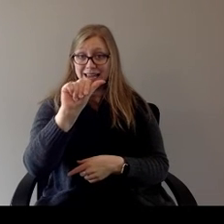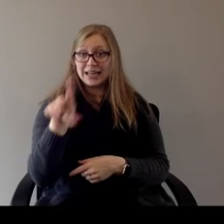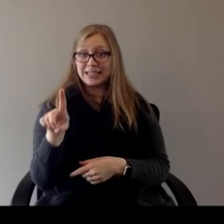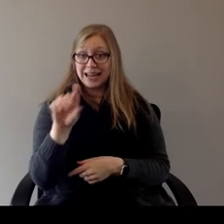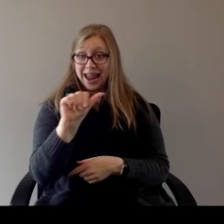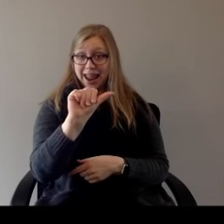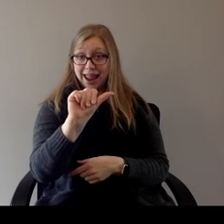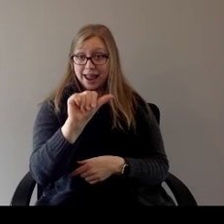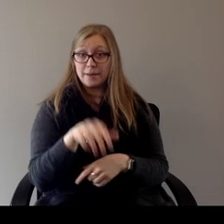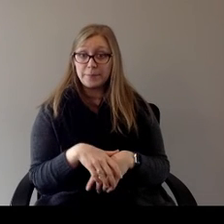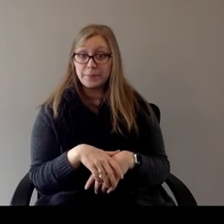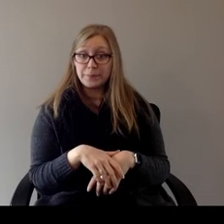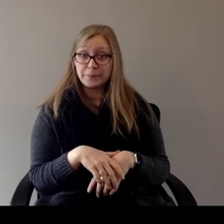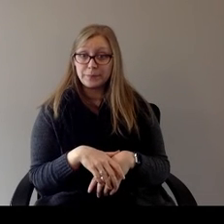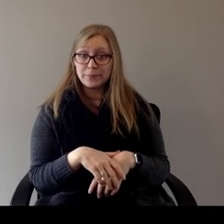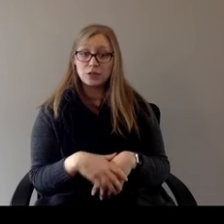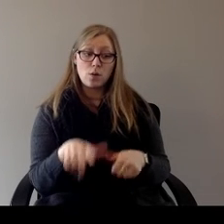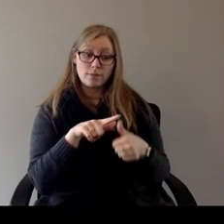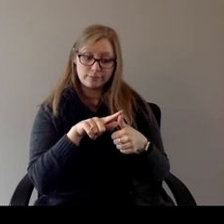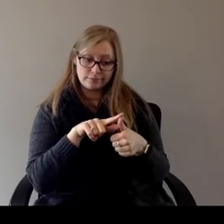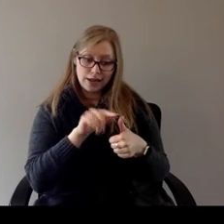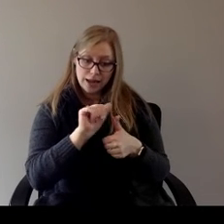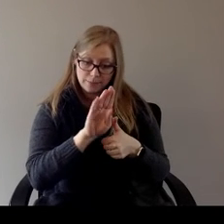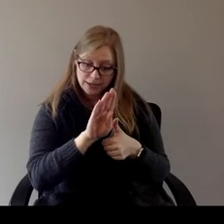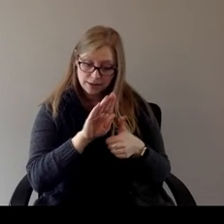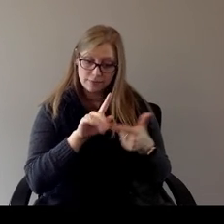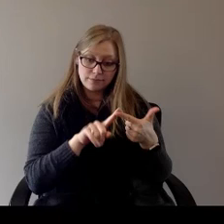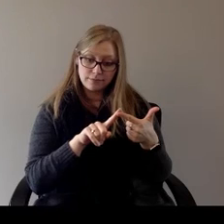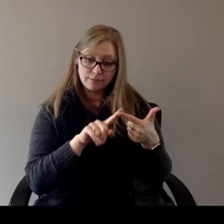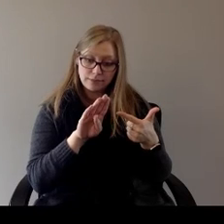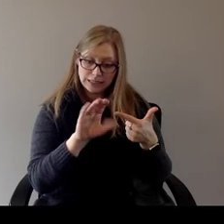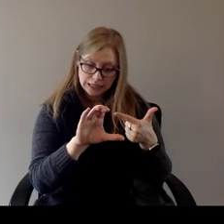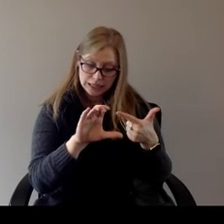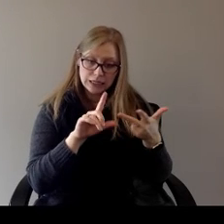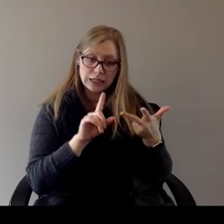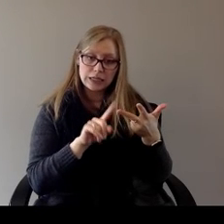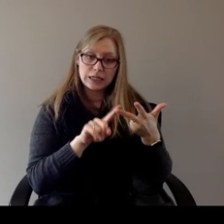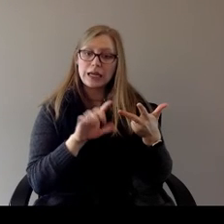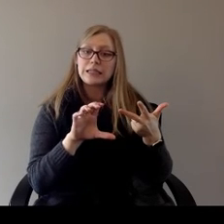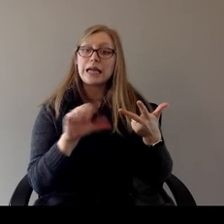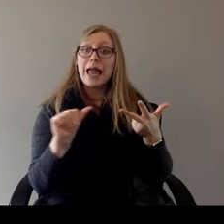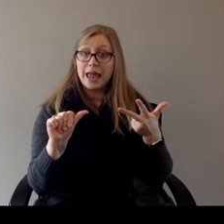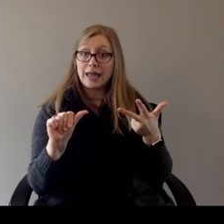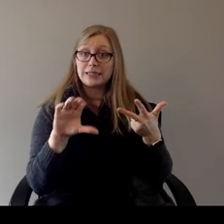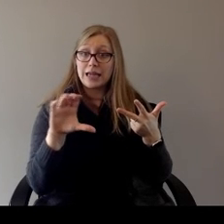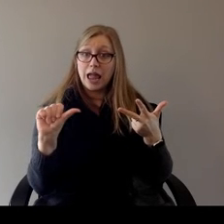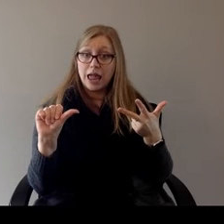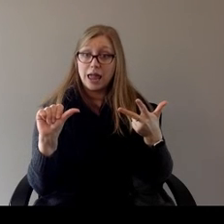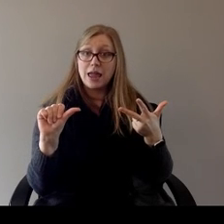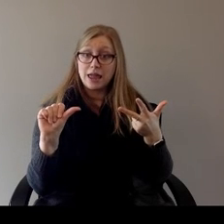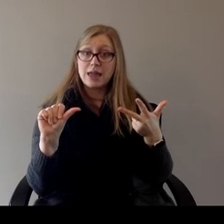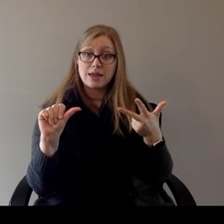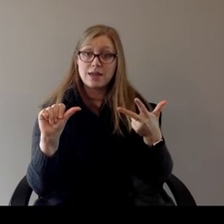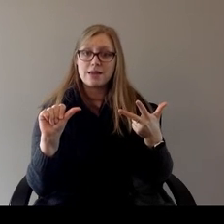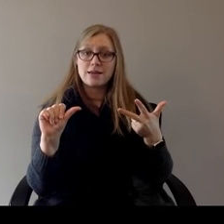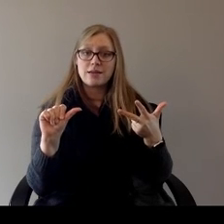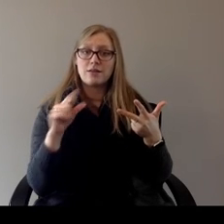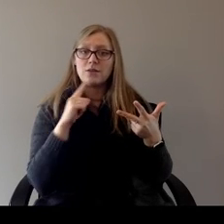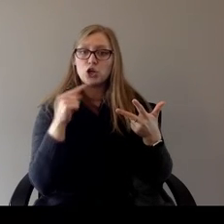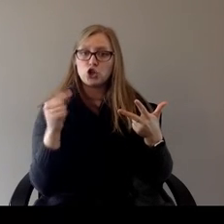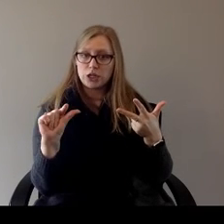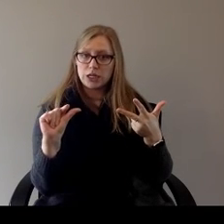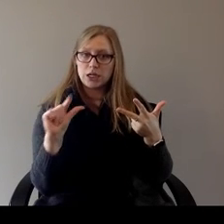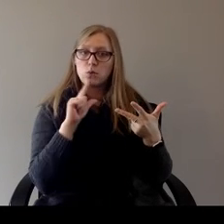done AB, BC, now I'm at CA. So for green, I'm going to say